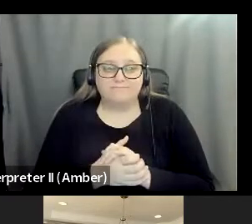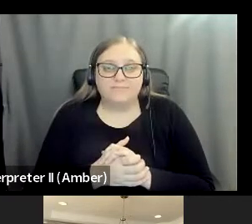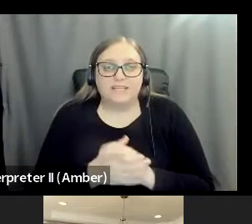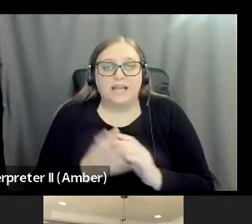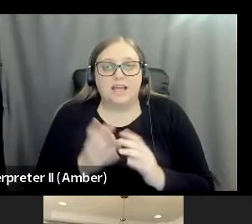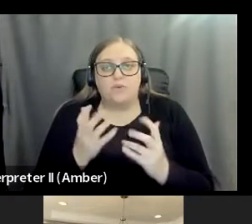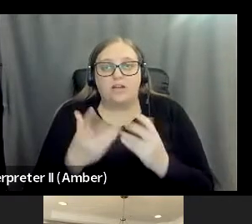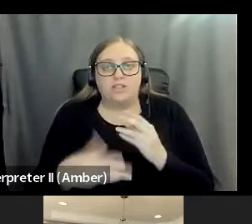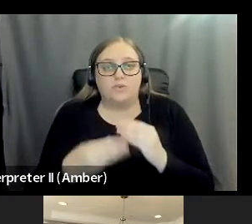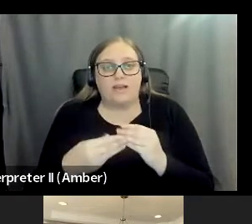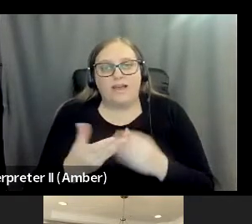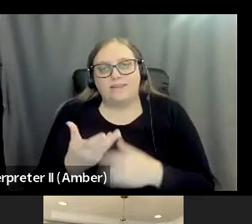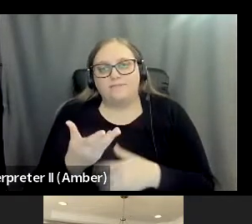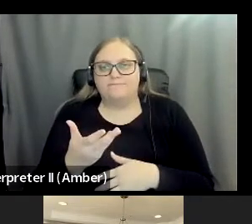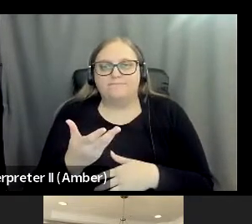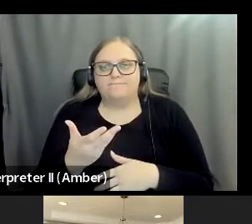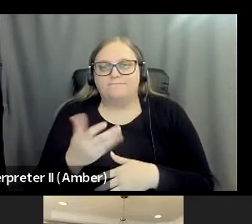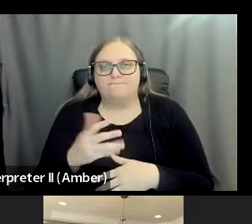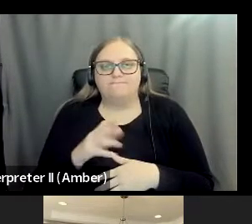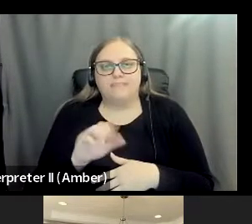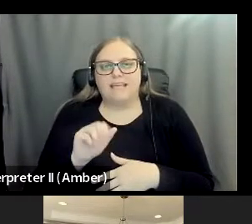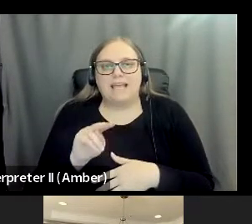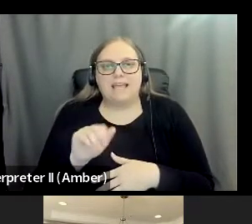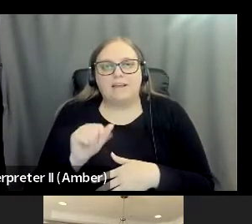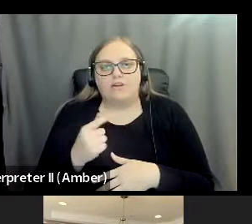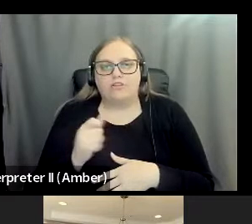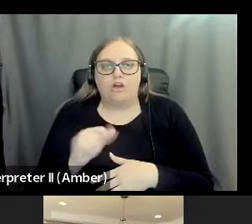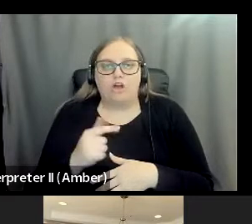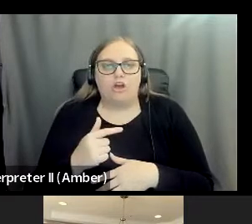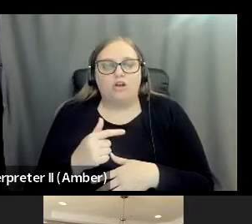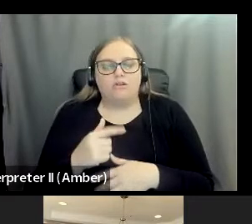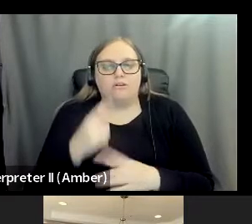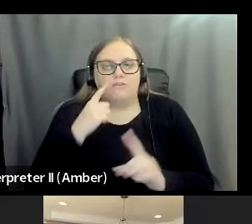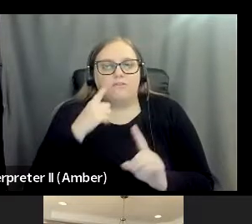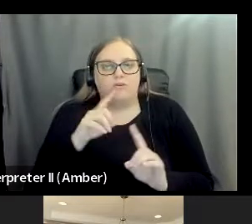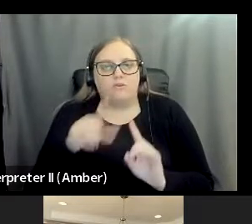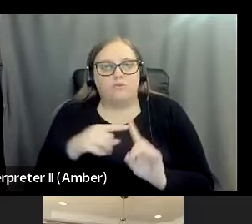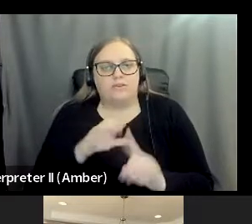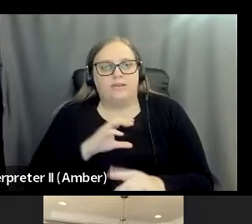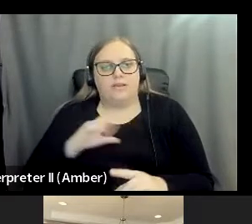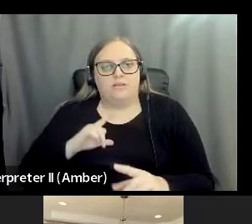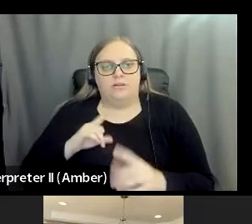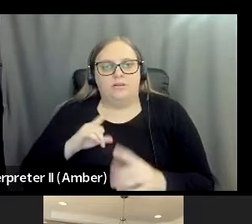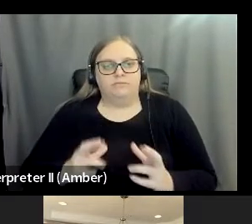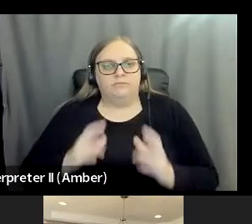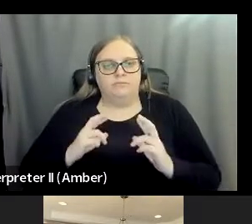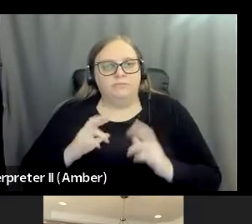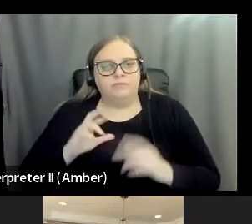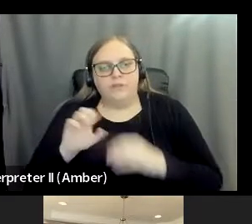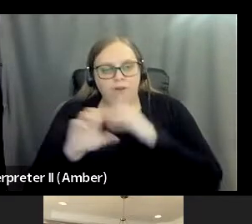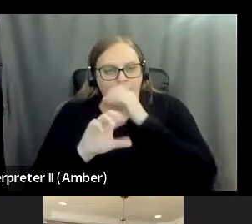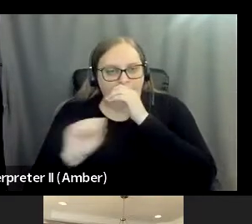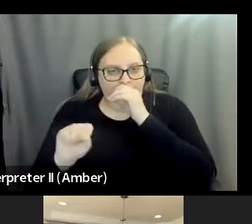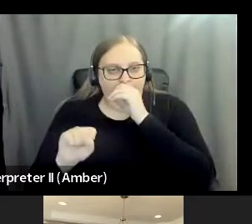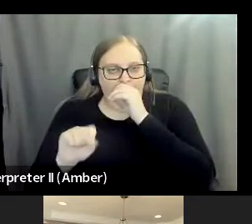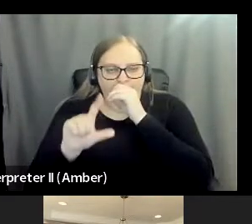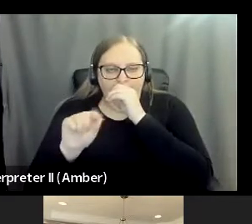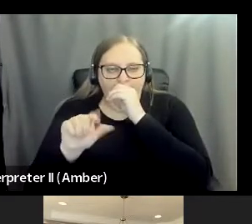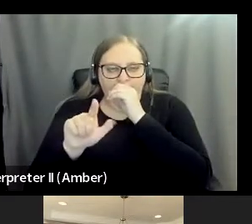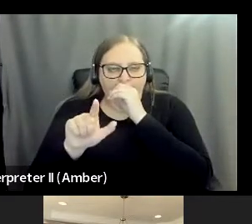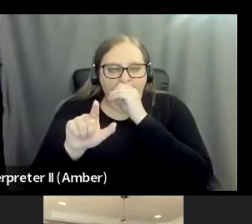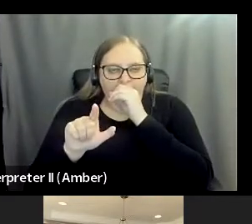add there's a sort of an analog to when the council went on recess. I think it was in